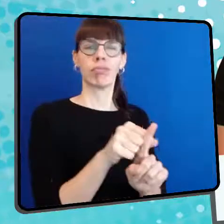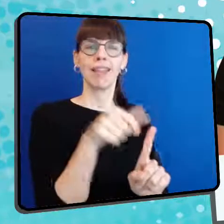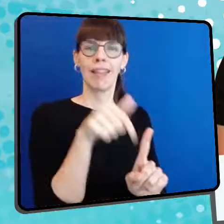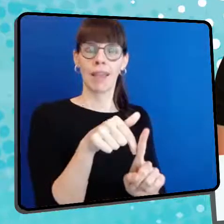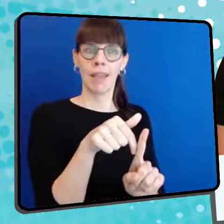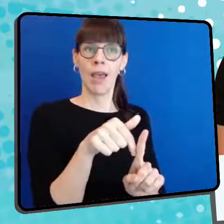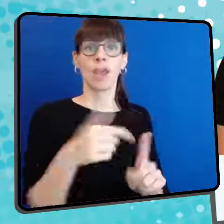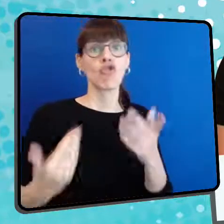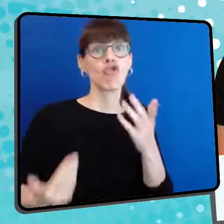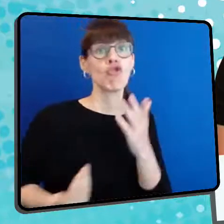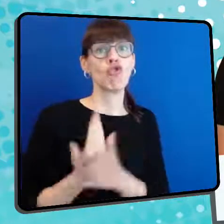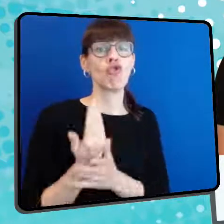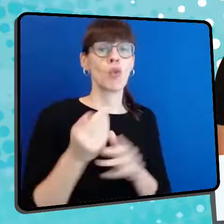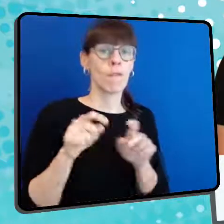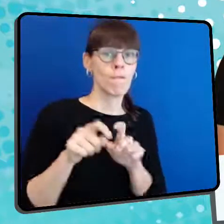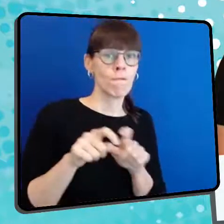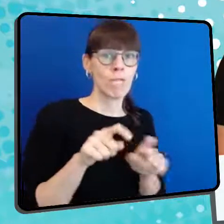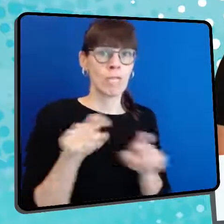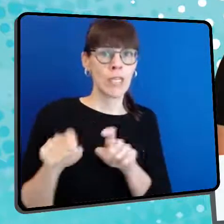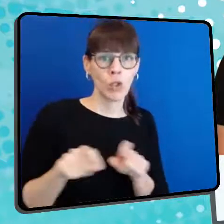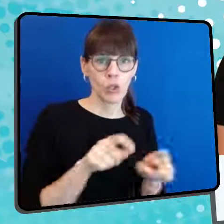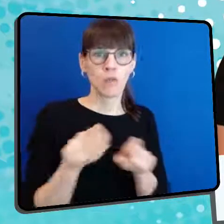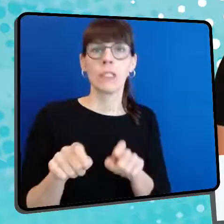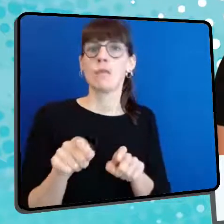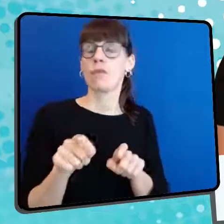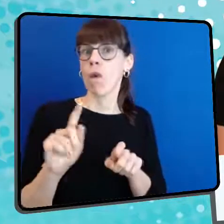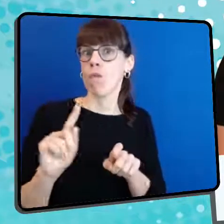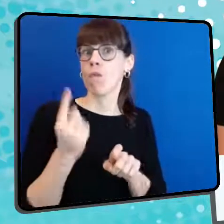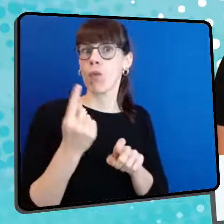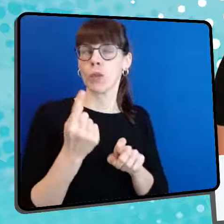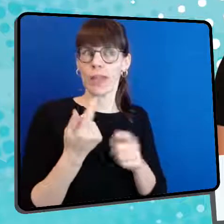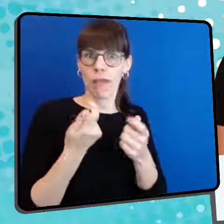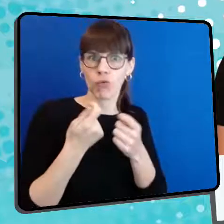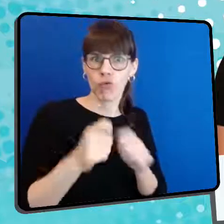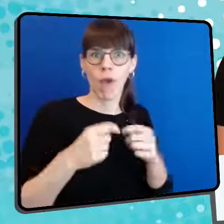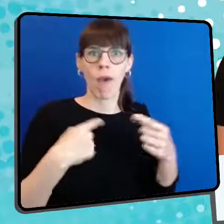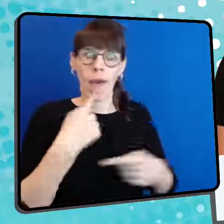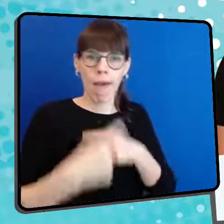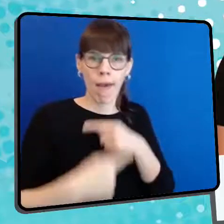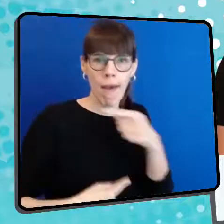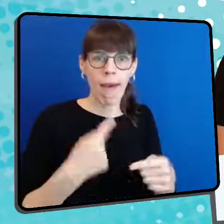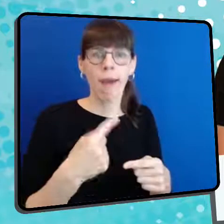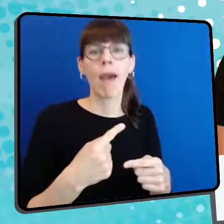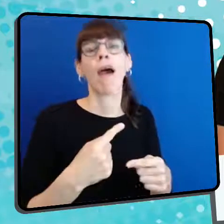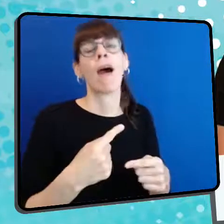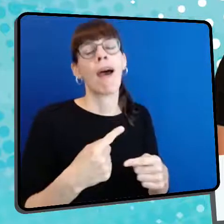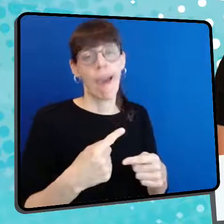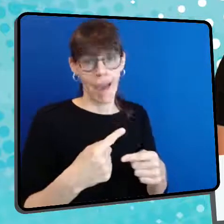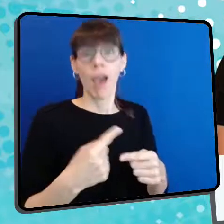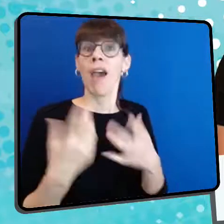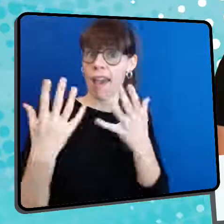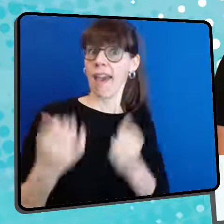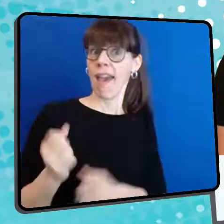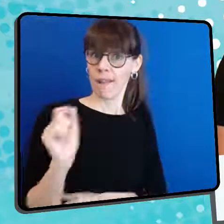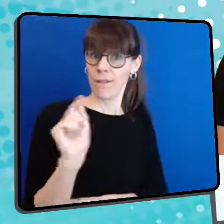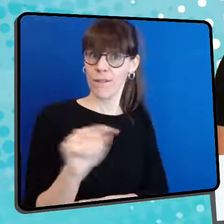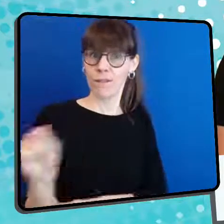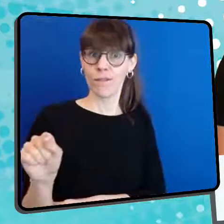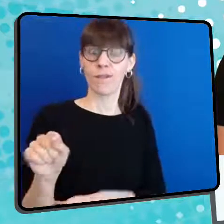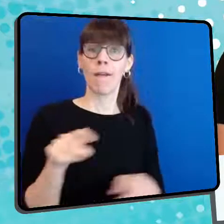experiment. And lo and behold, they have these videos on DVDs in a